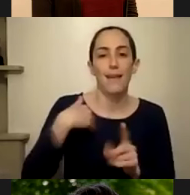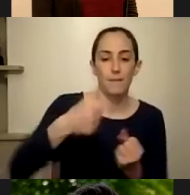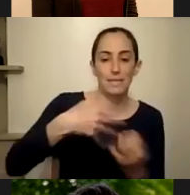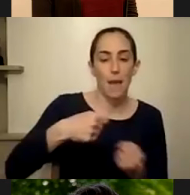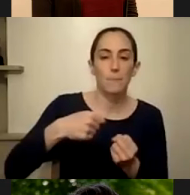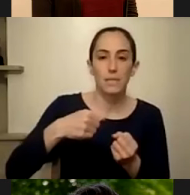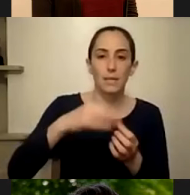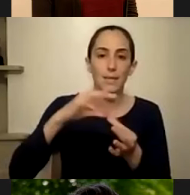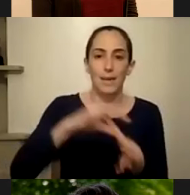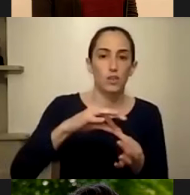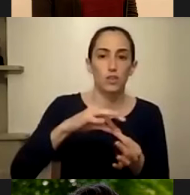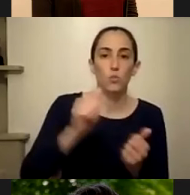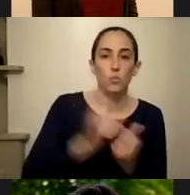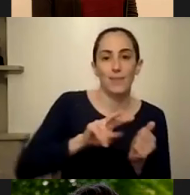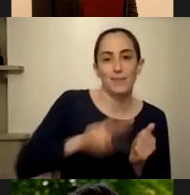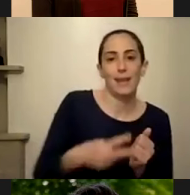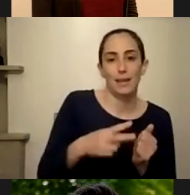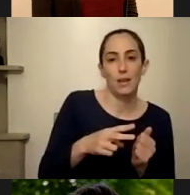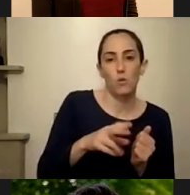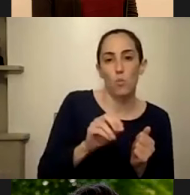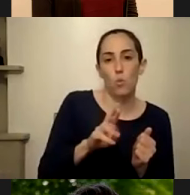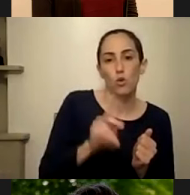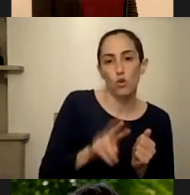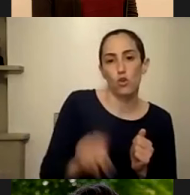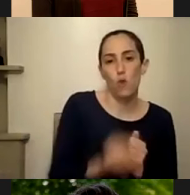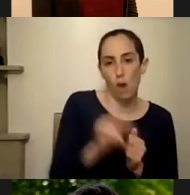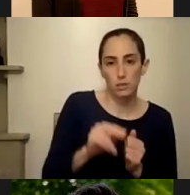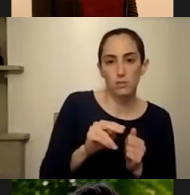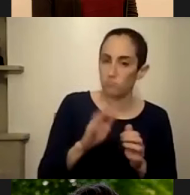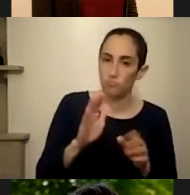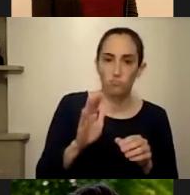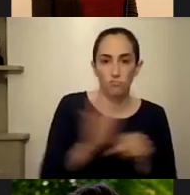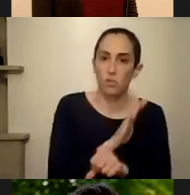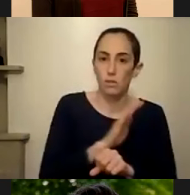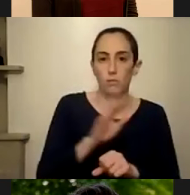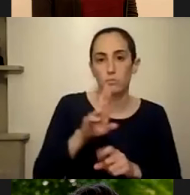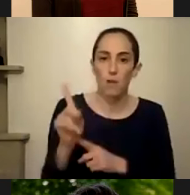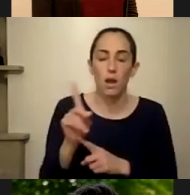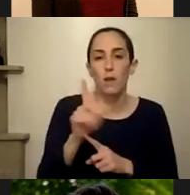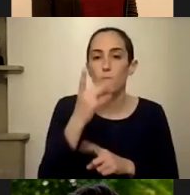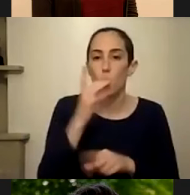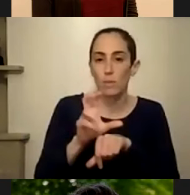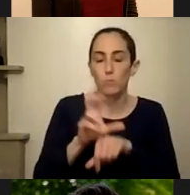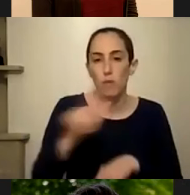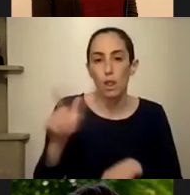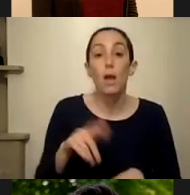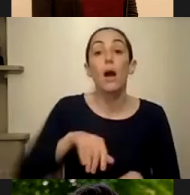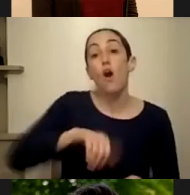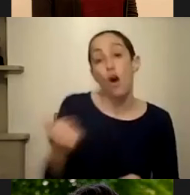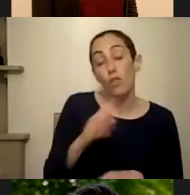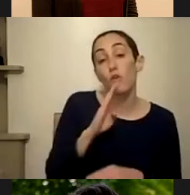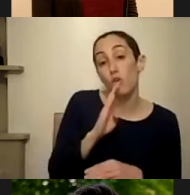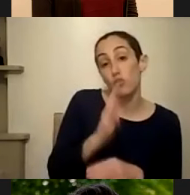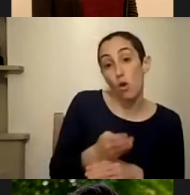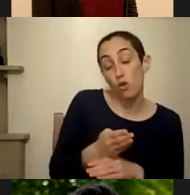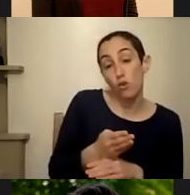contacts to the second order neurons. And the other daughter cells, they turn off the reporter and